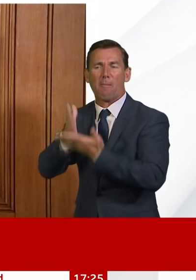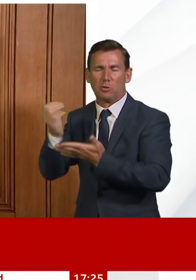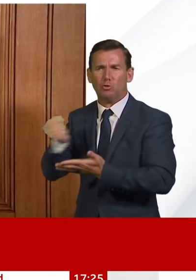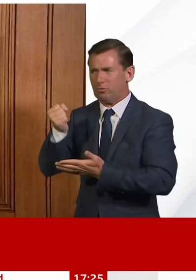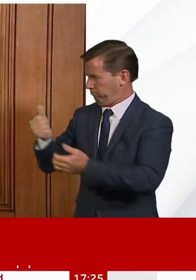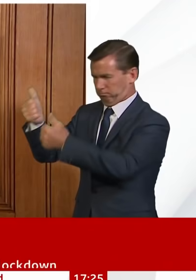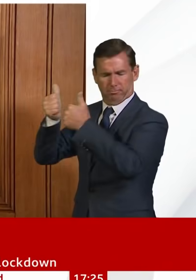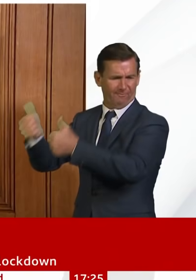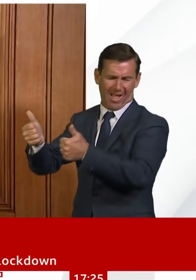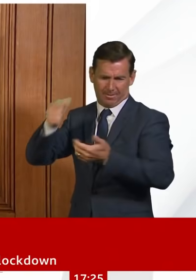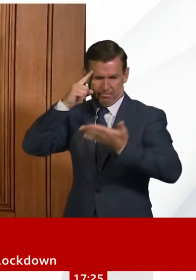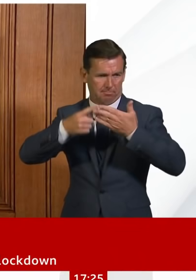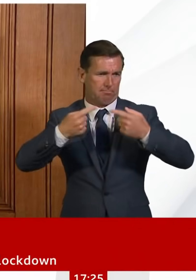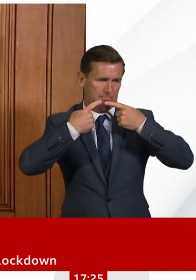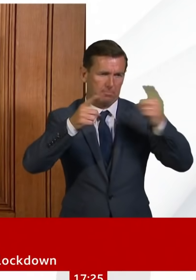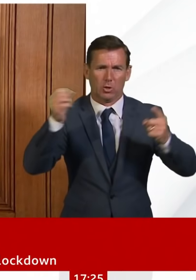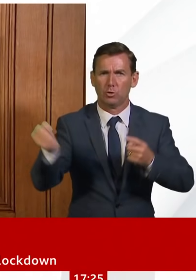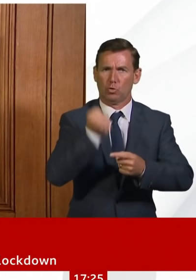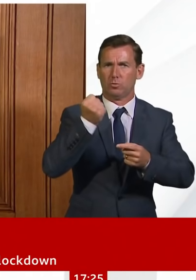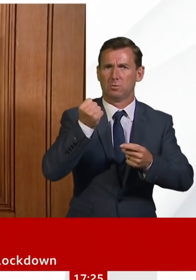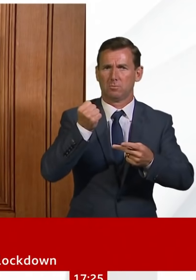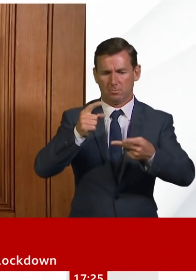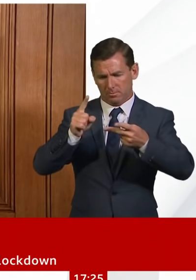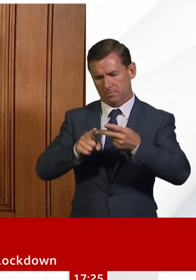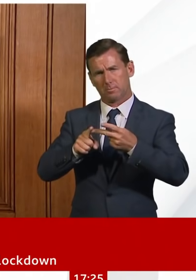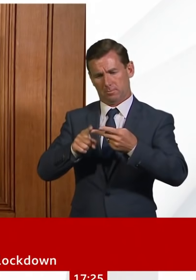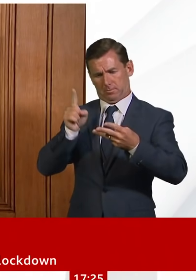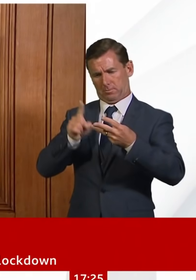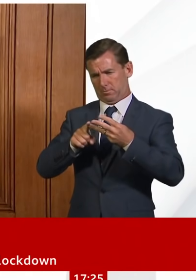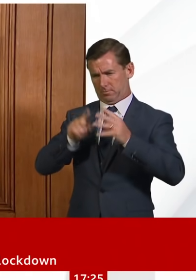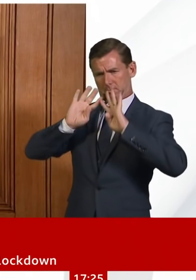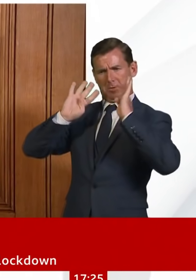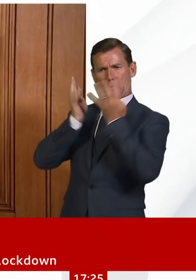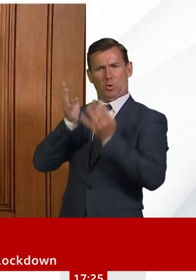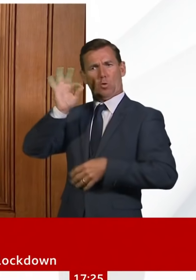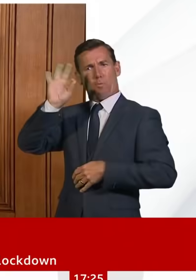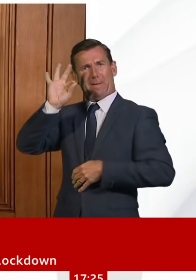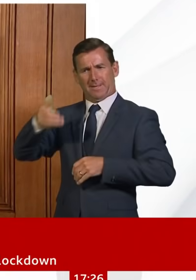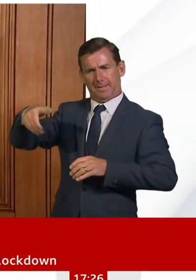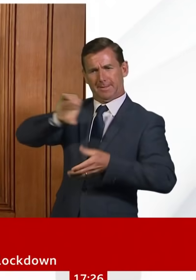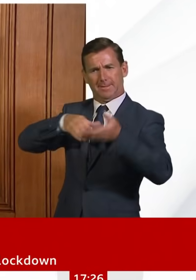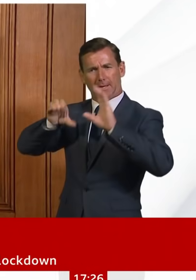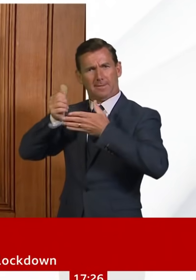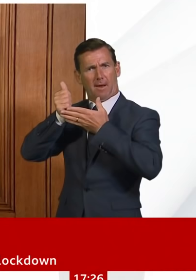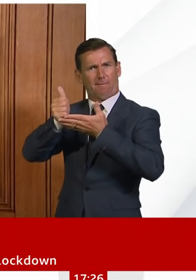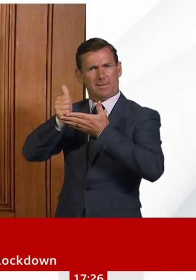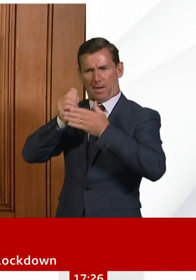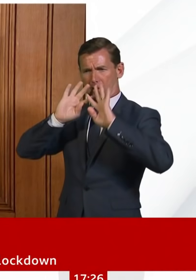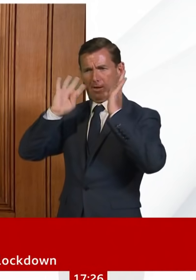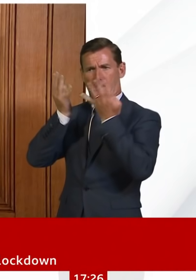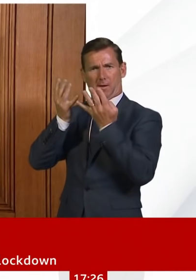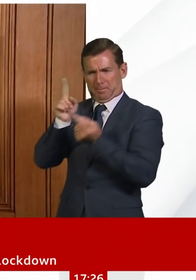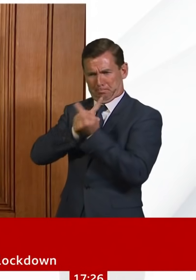advise ministers accordingly. SAGE has indeed met today and discussed personal protective equipment,